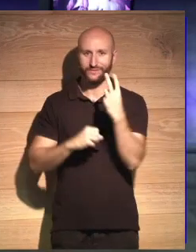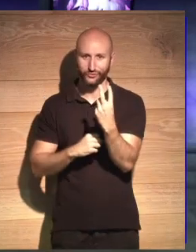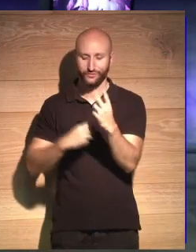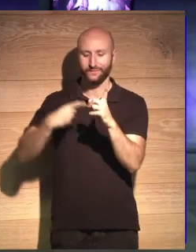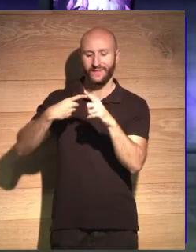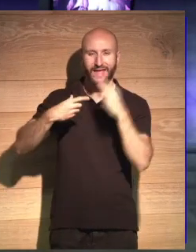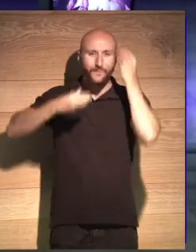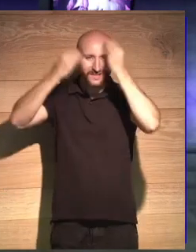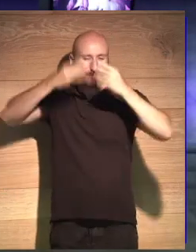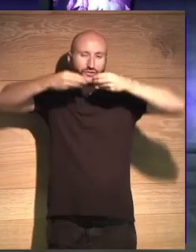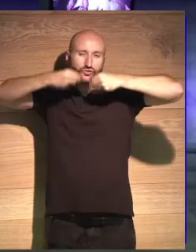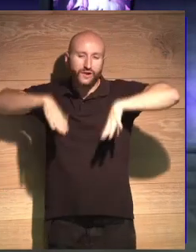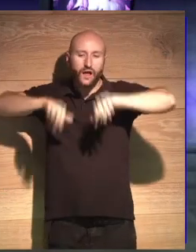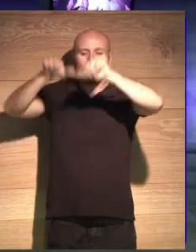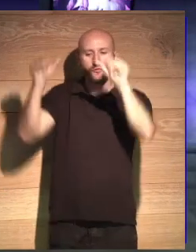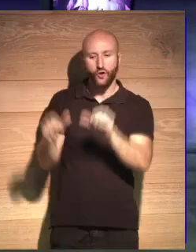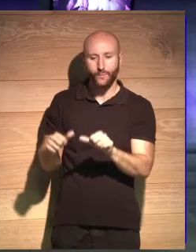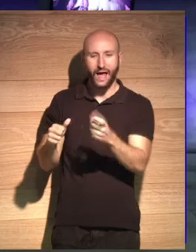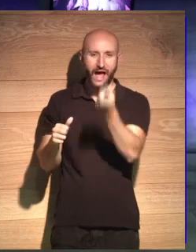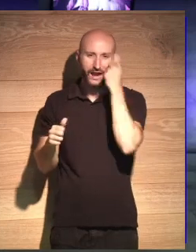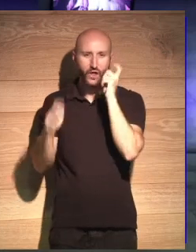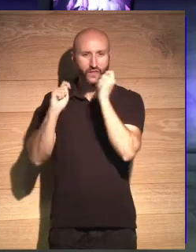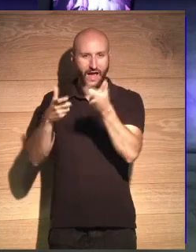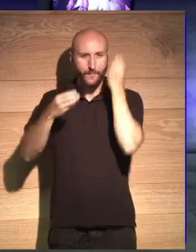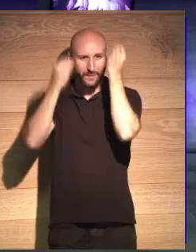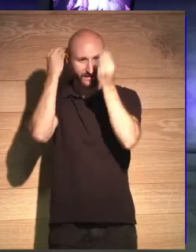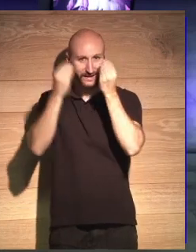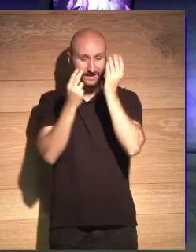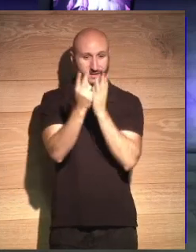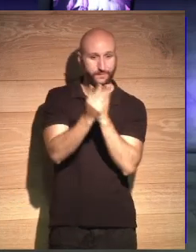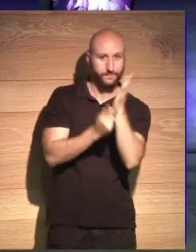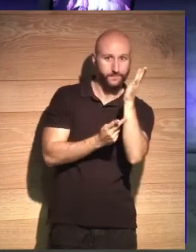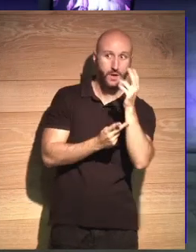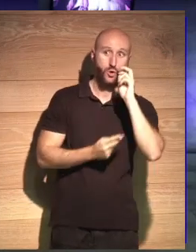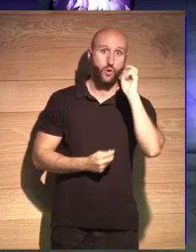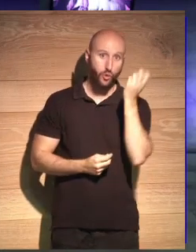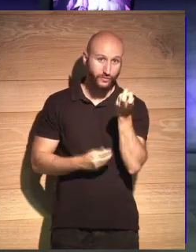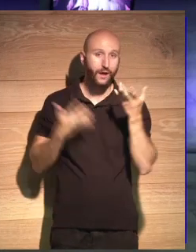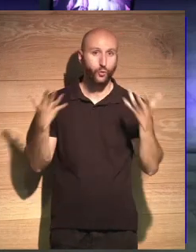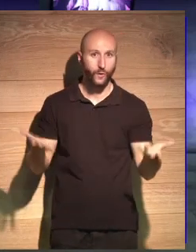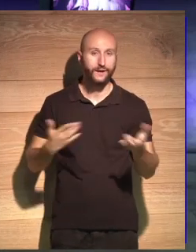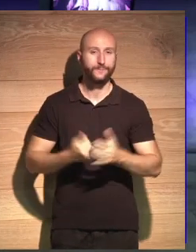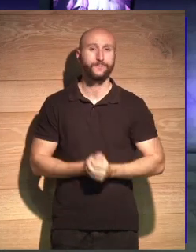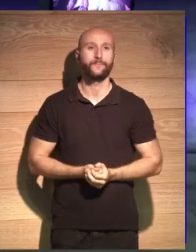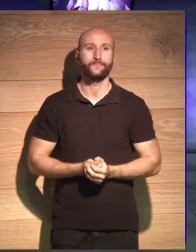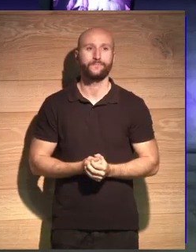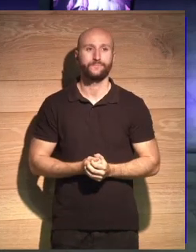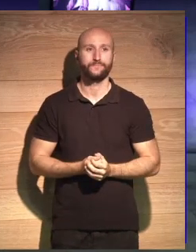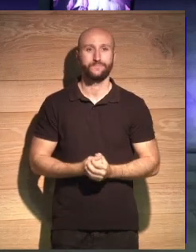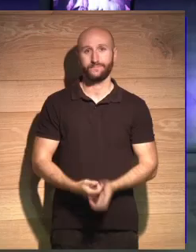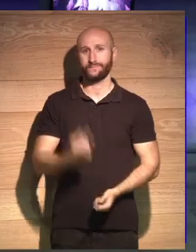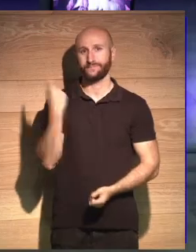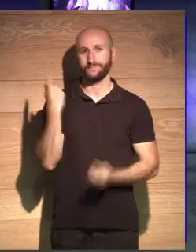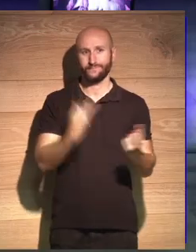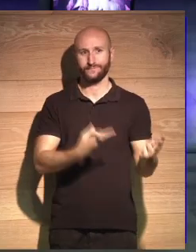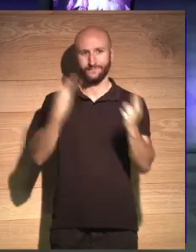you that we have worked on two things: the historical thinking, the way of trying to help students to think, and also